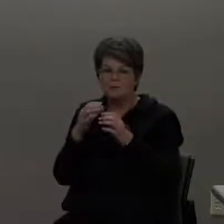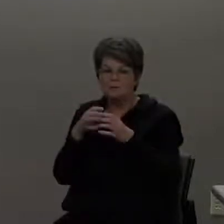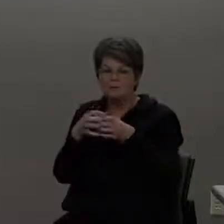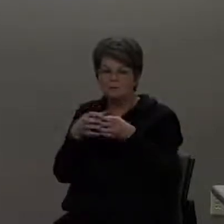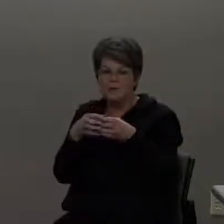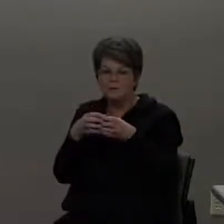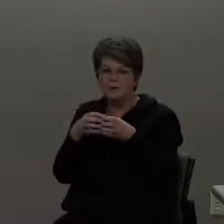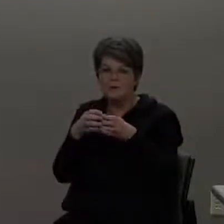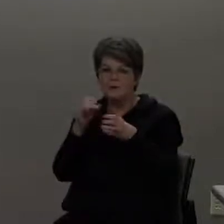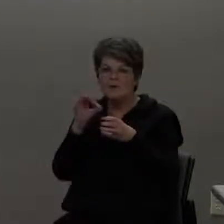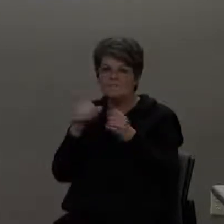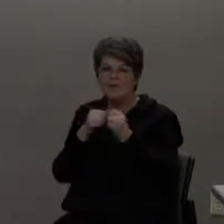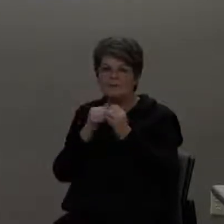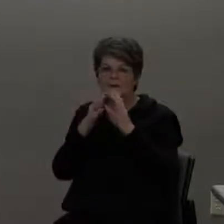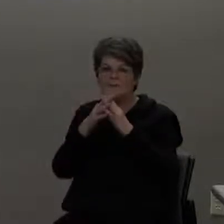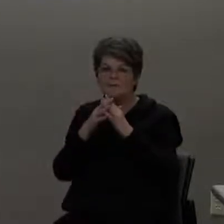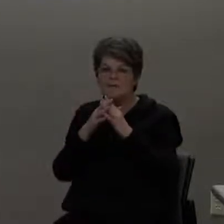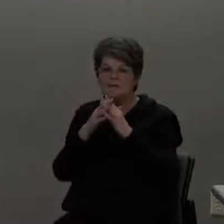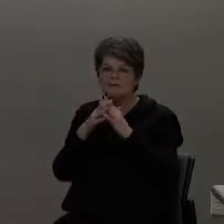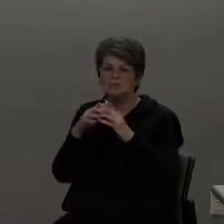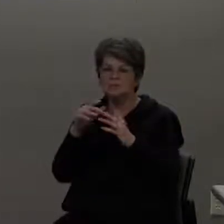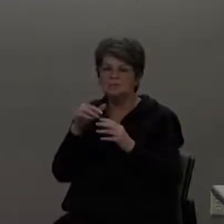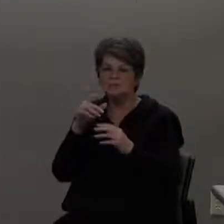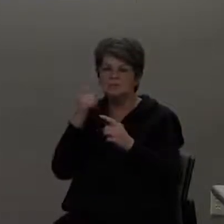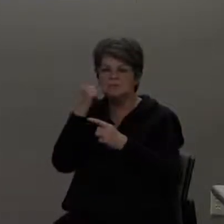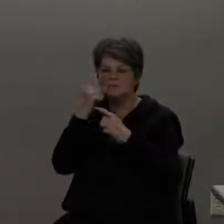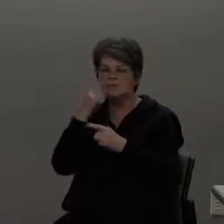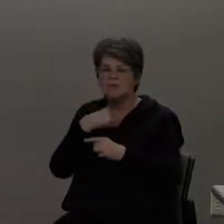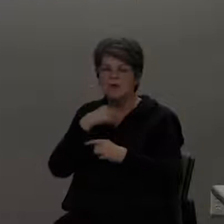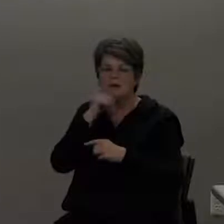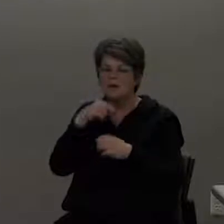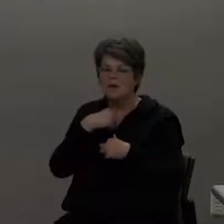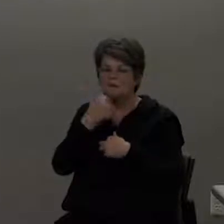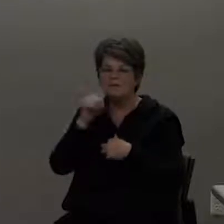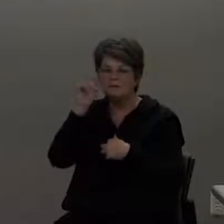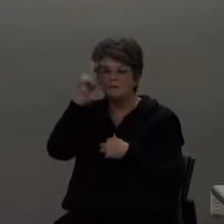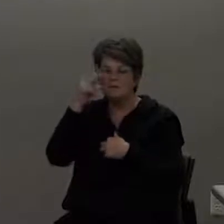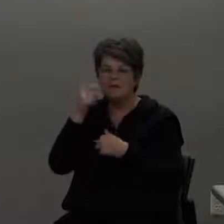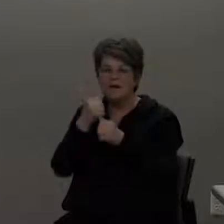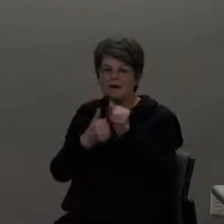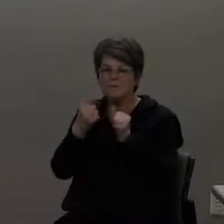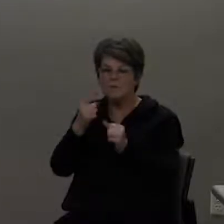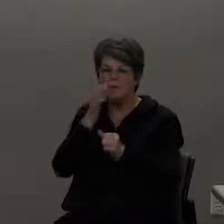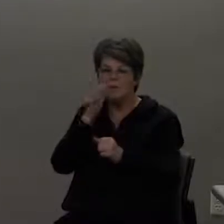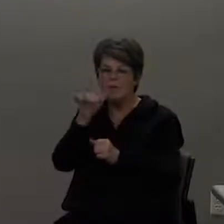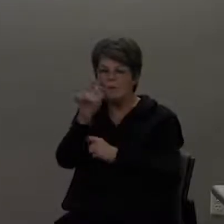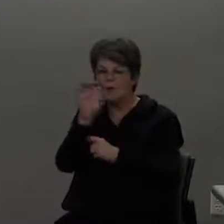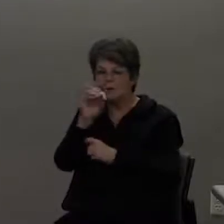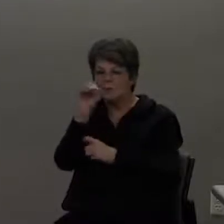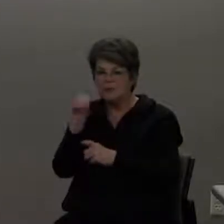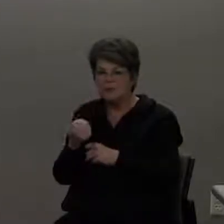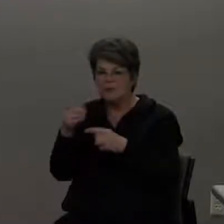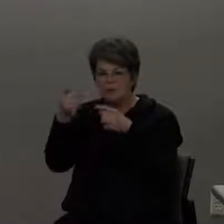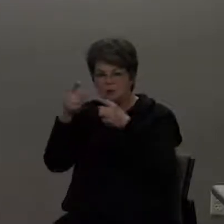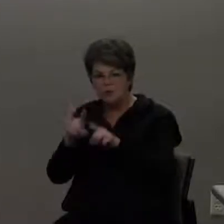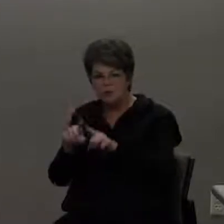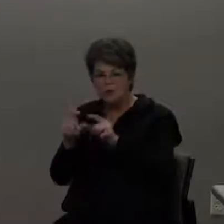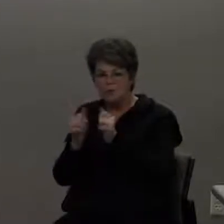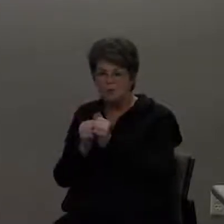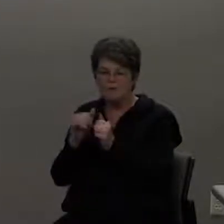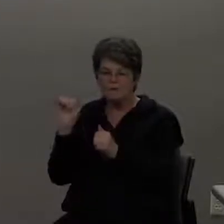partners that need to be considered. I don't have any misconceptions that everyone's going to 100% agree with everything that comes out of the back end